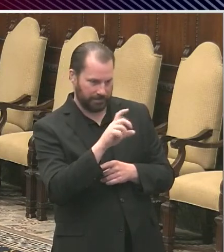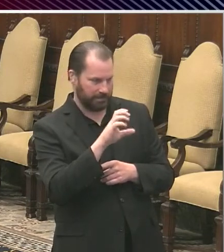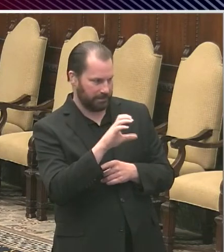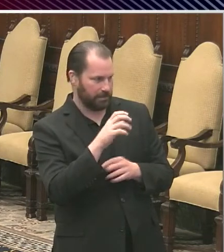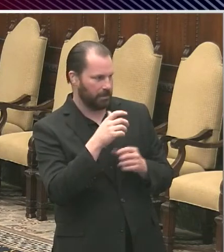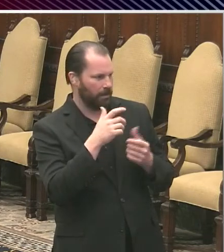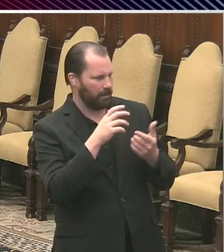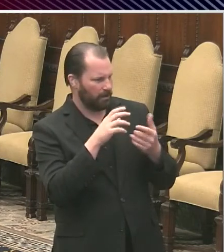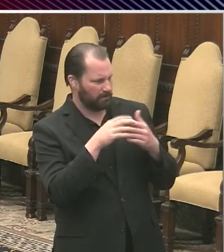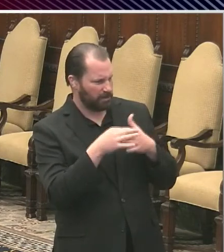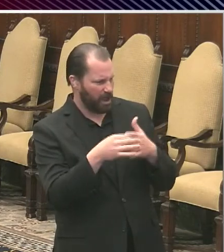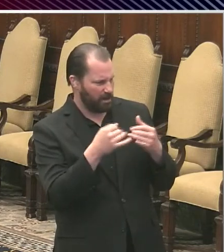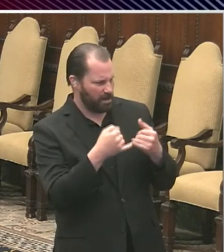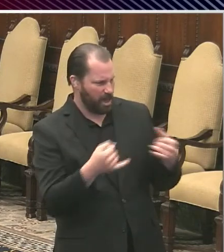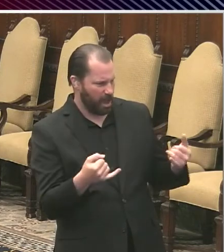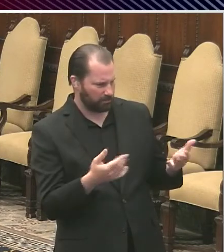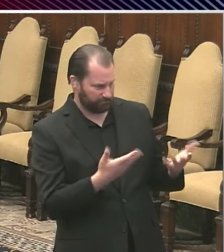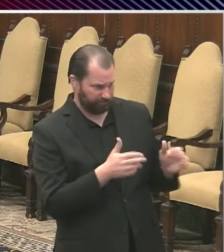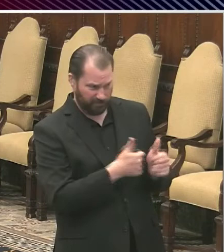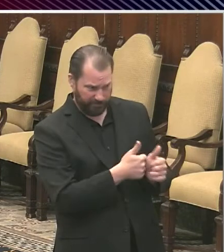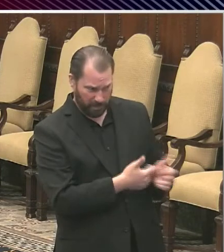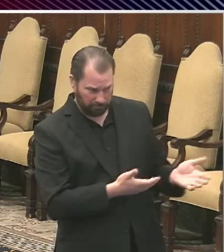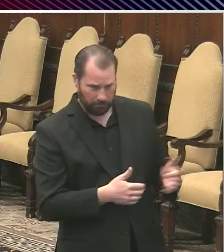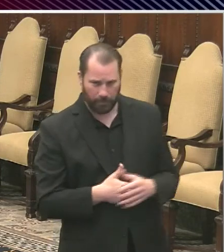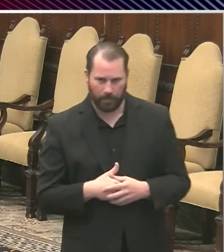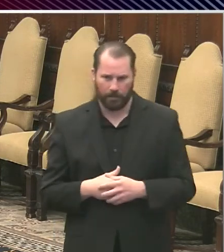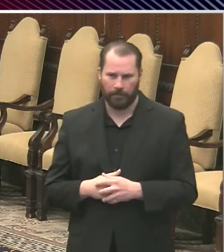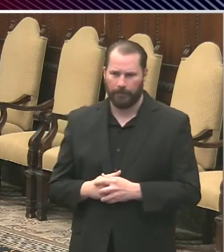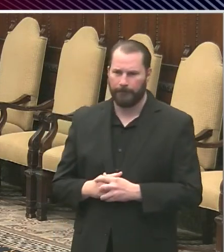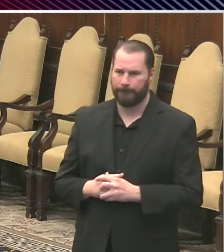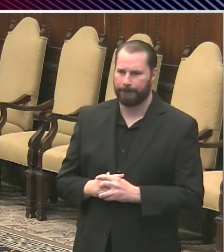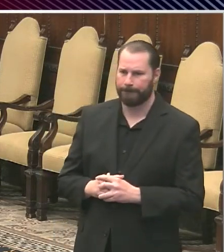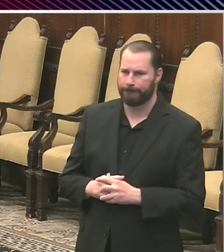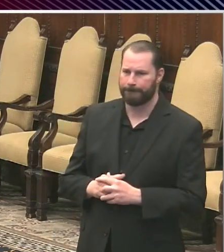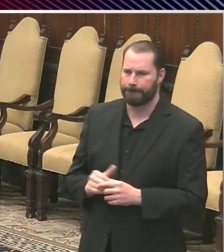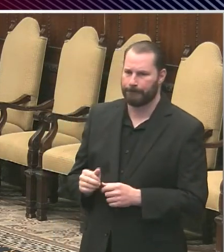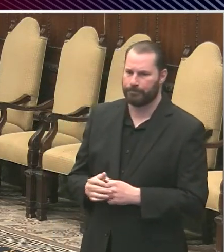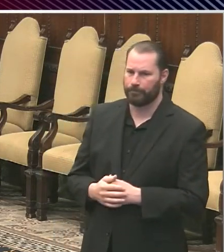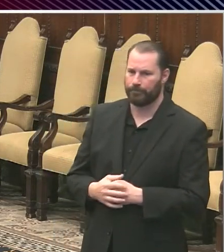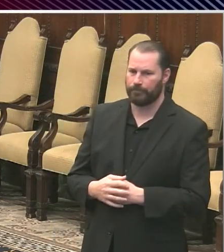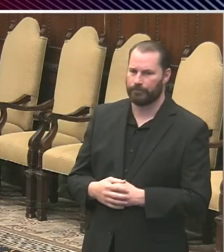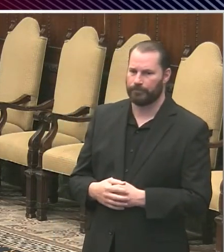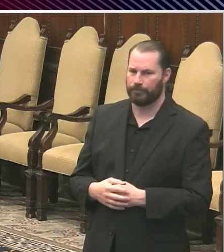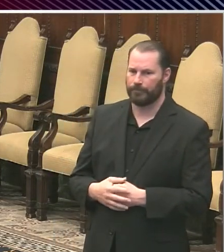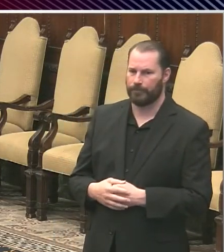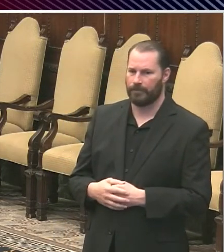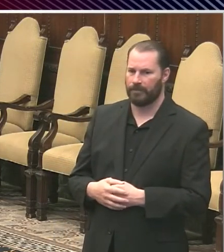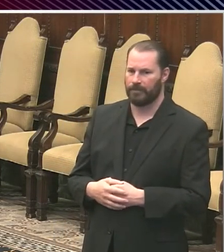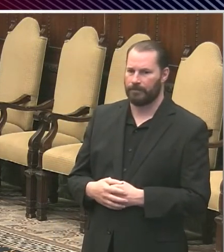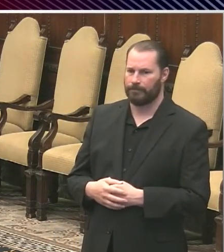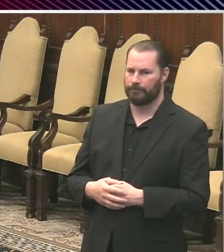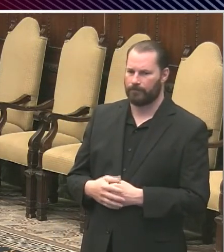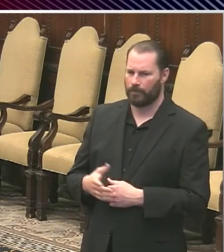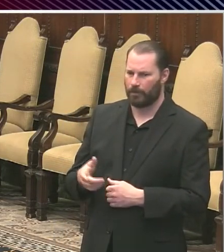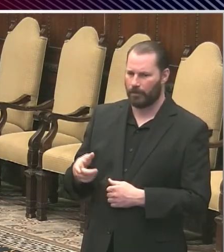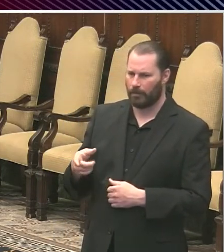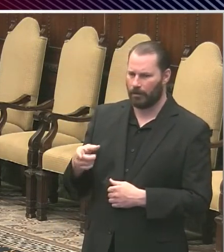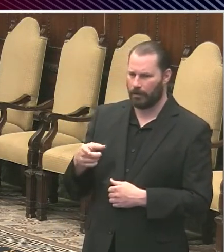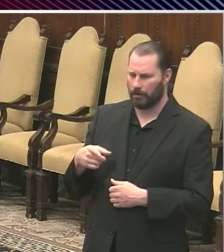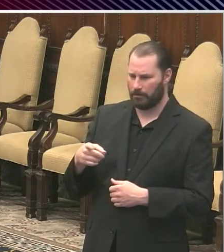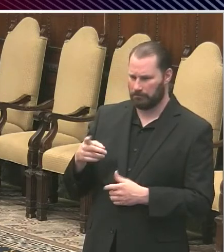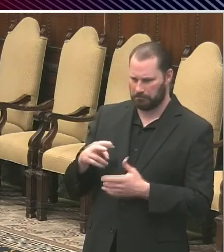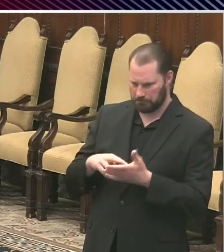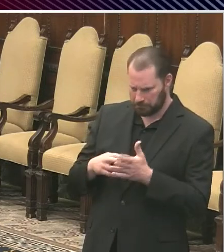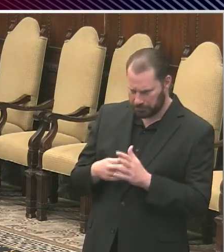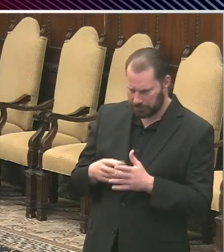So I think you're referring to the 62 inmates who are currently in isolation at the prison? Yes. Okay, so